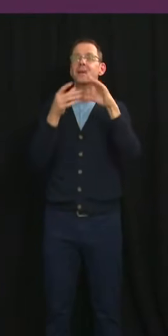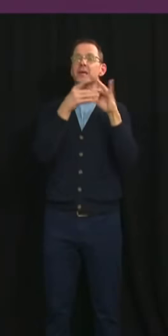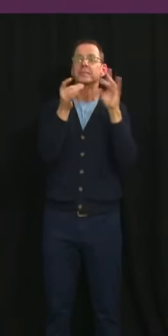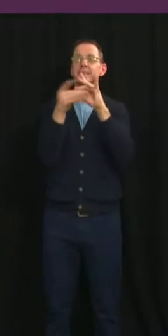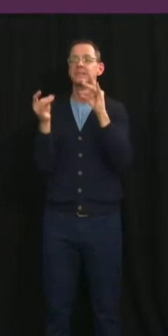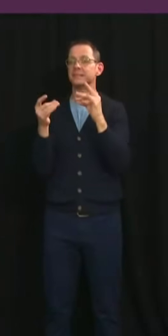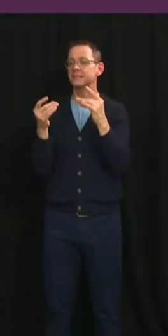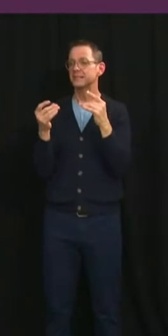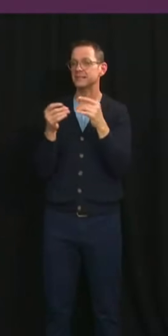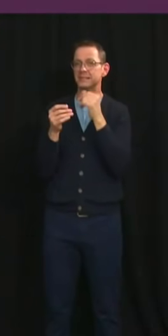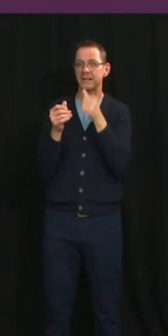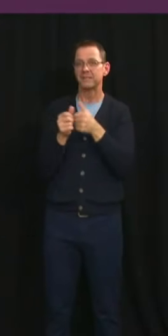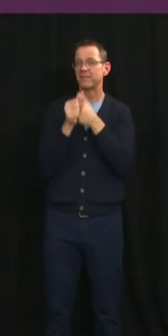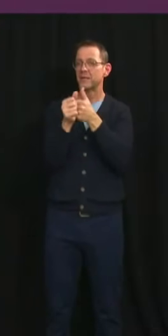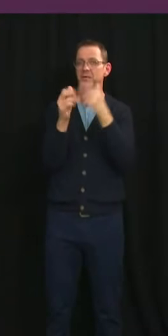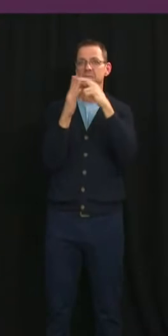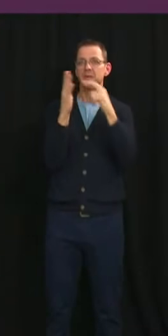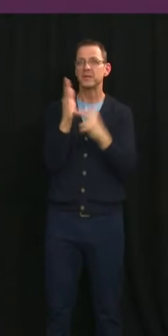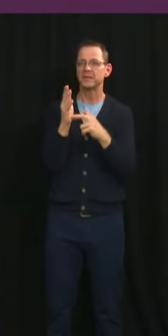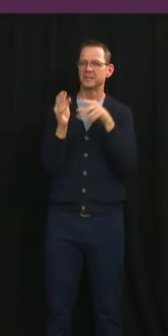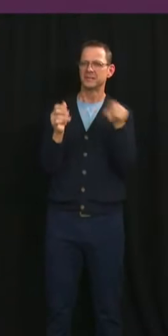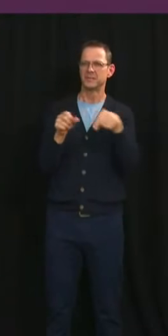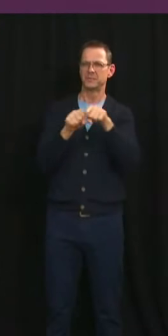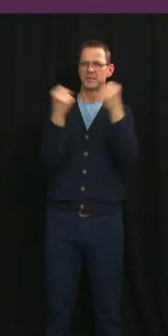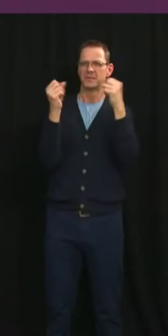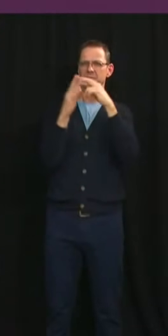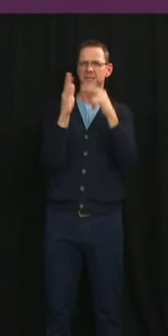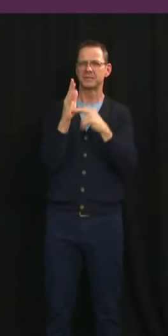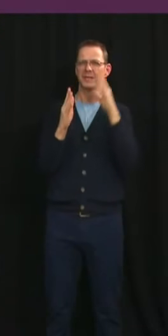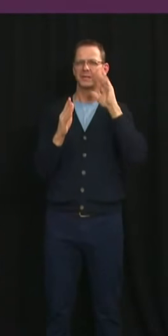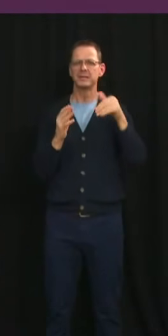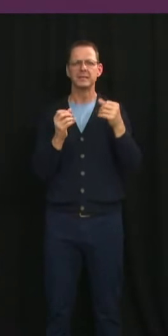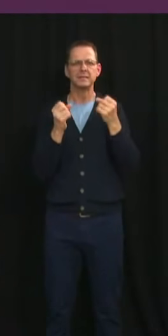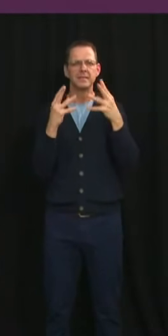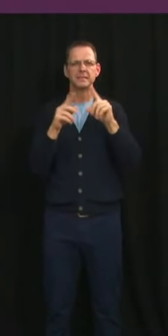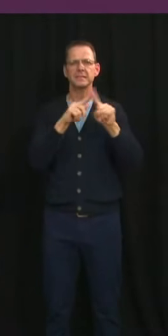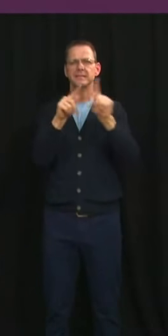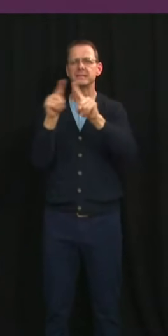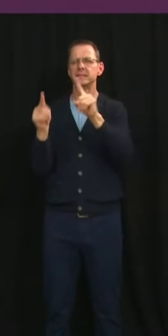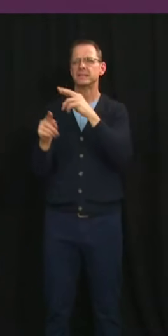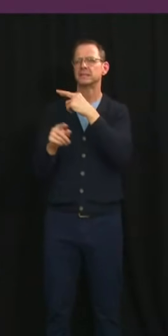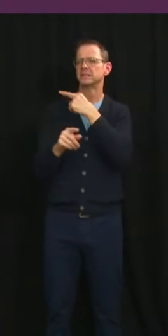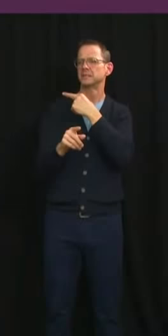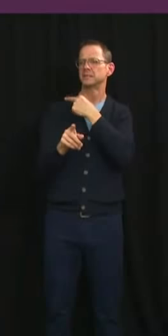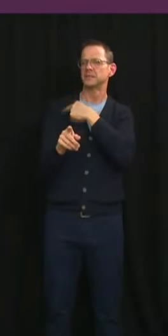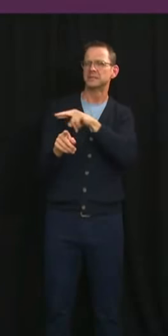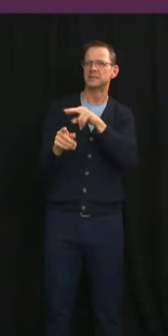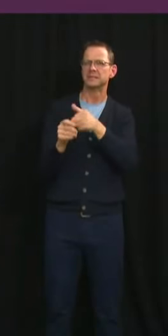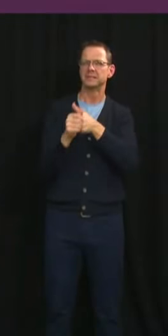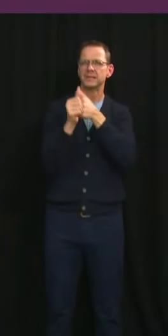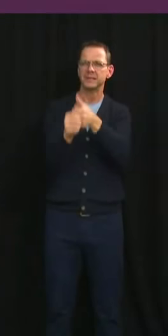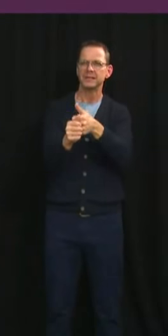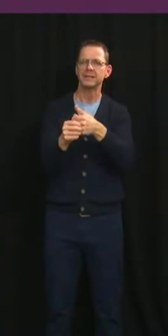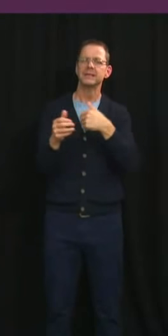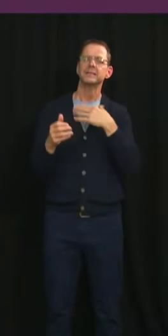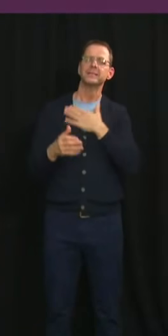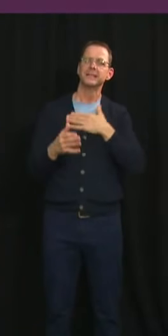to reflect on that life ethic, which is shared by every major faith